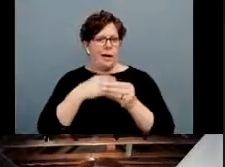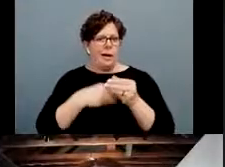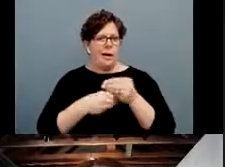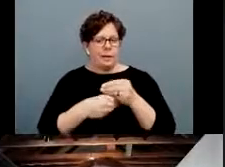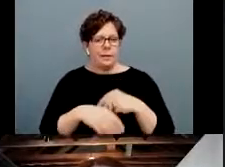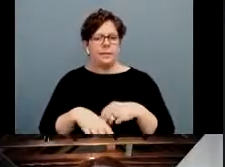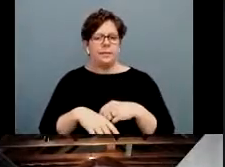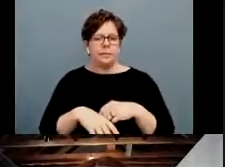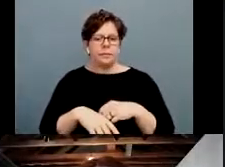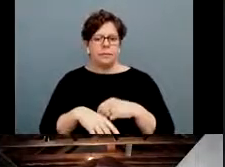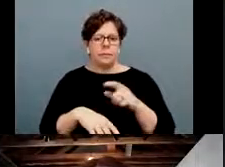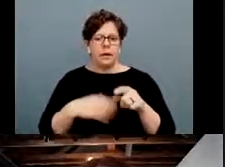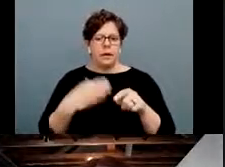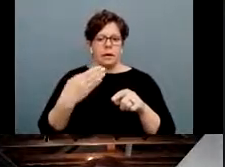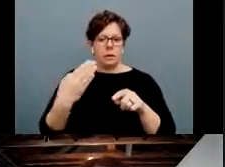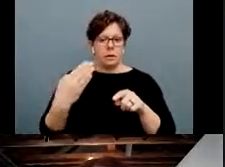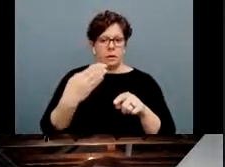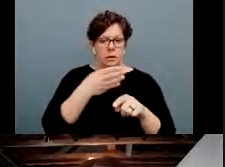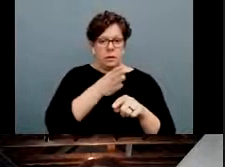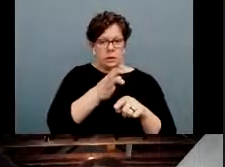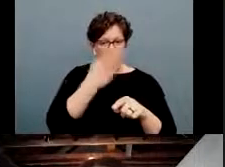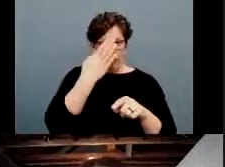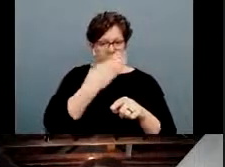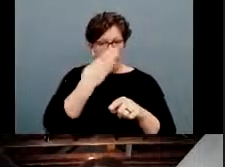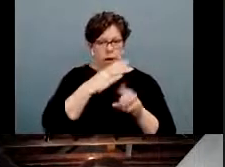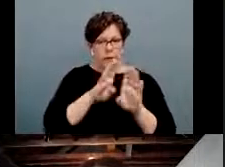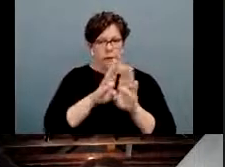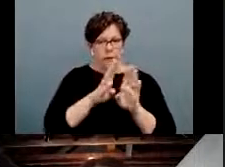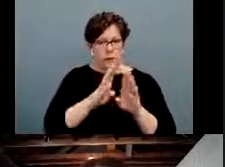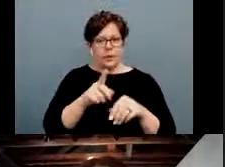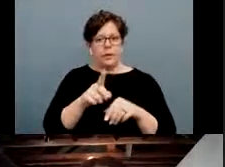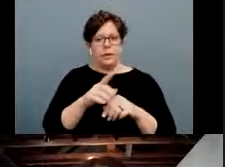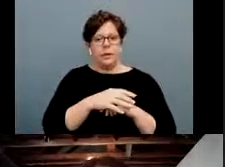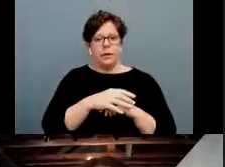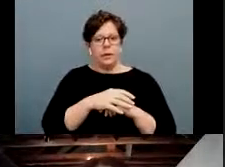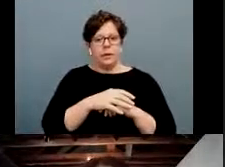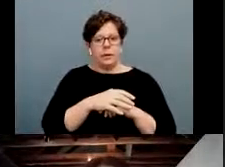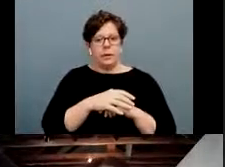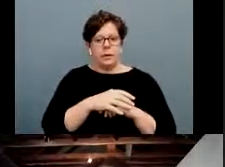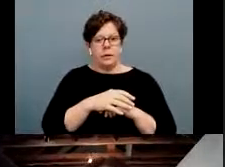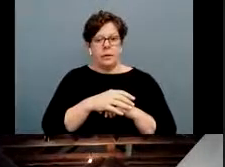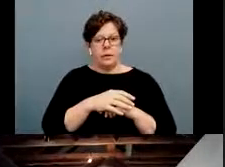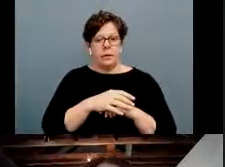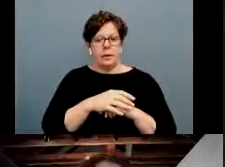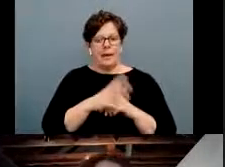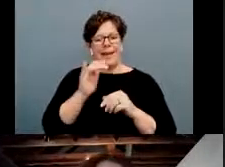the front door to the James Castle House, which enters into the general